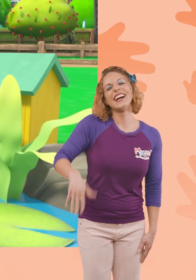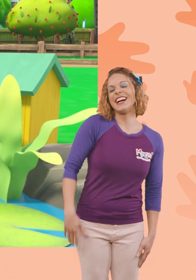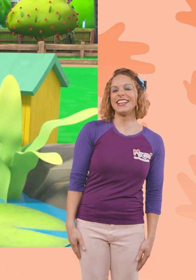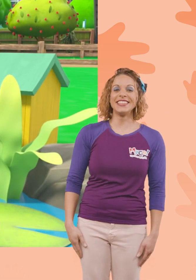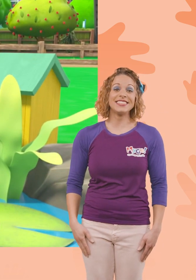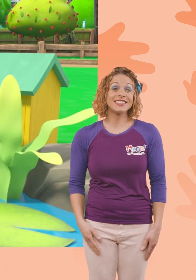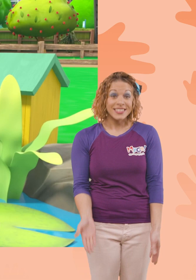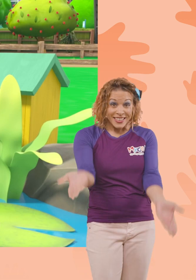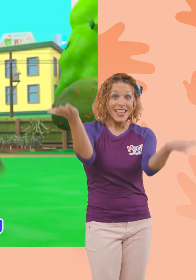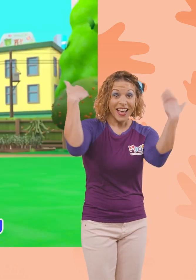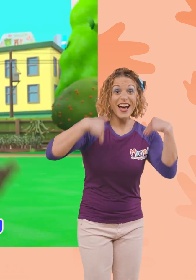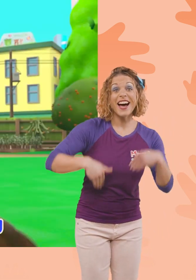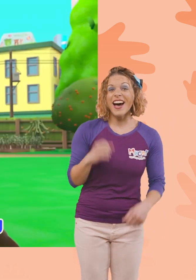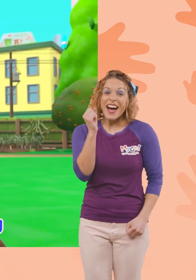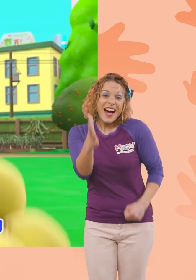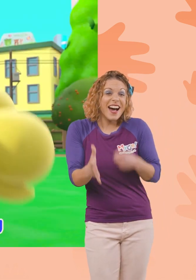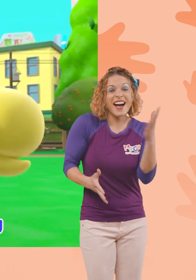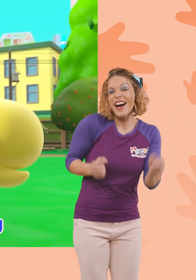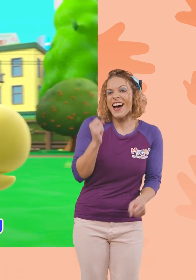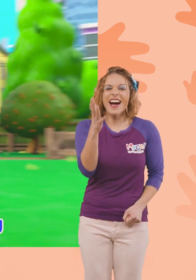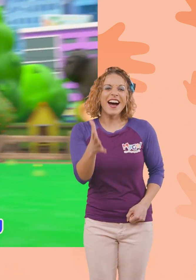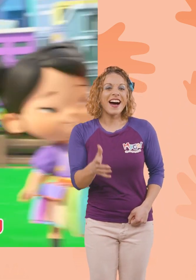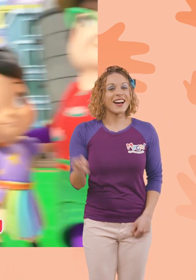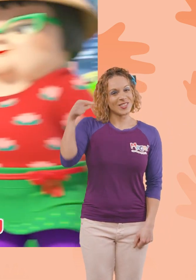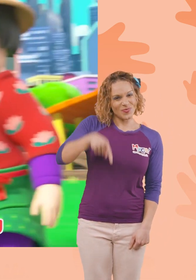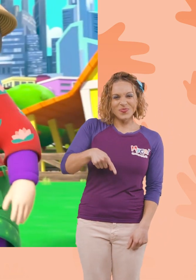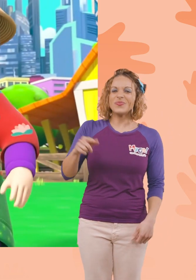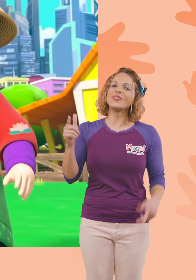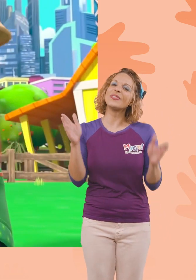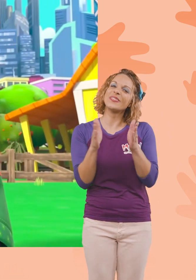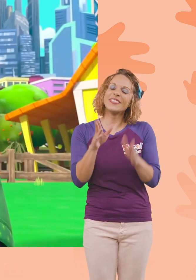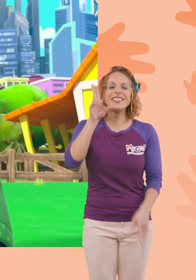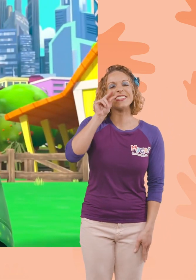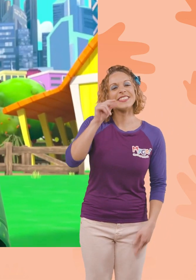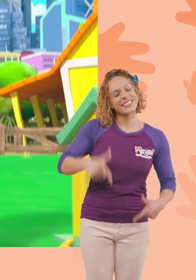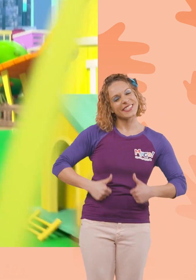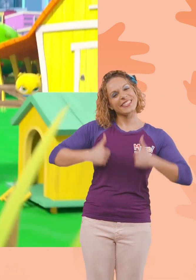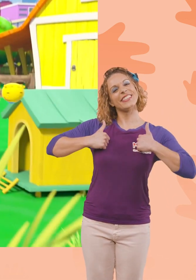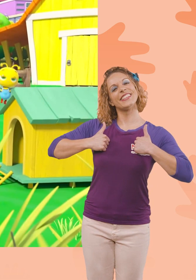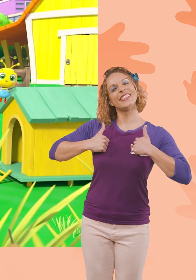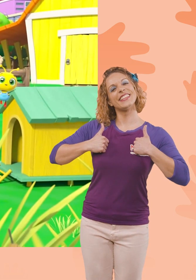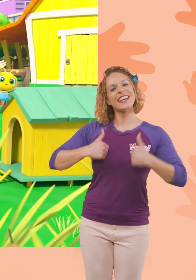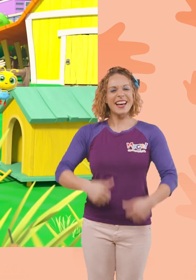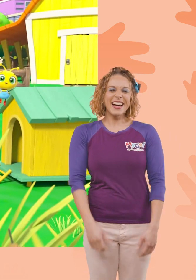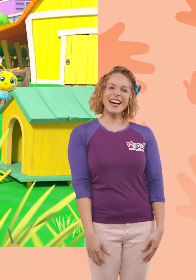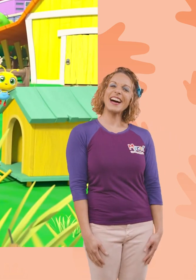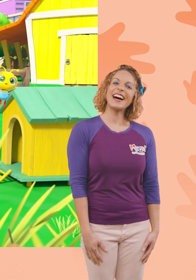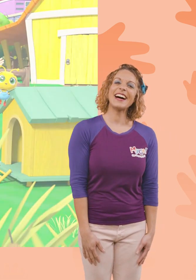Farm. Lellobee Farm. Everybody join and sing along where little ducks grow.